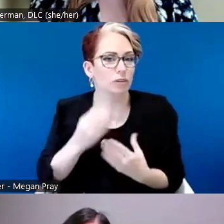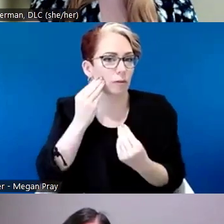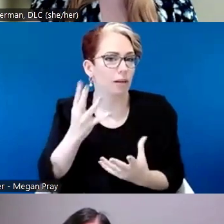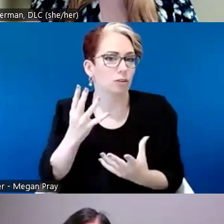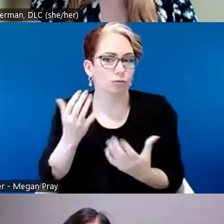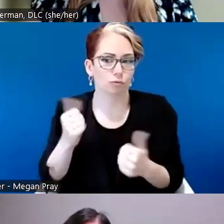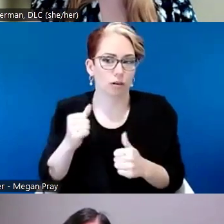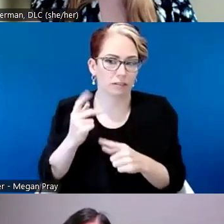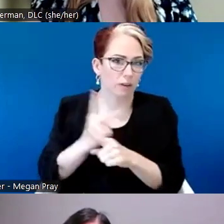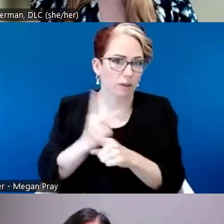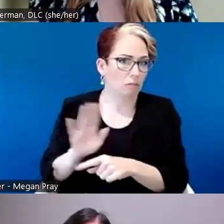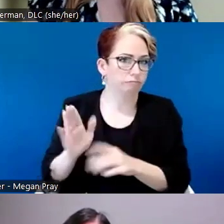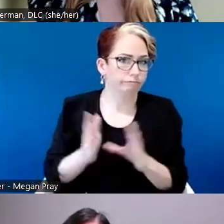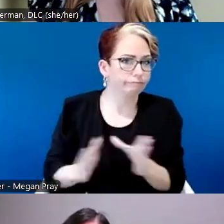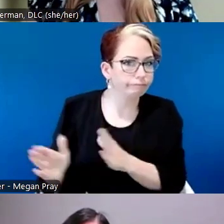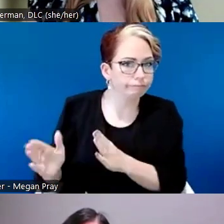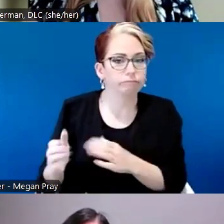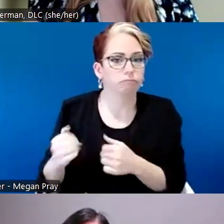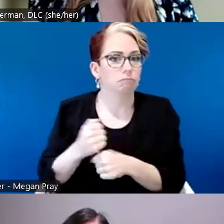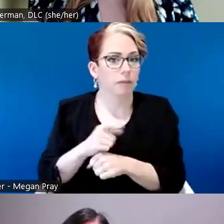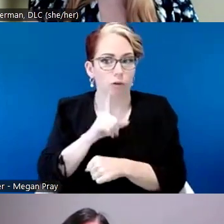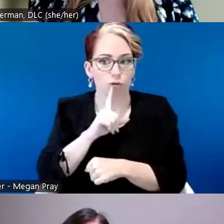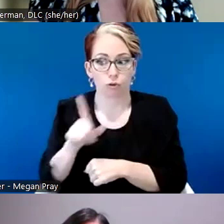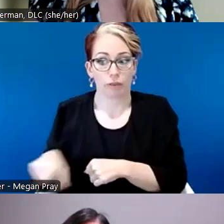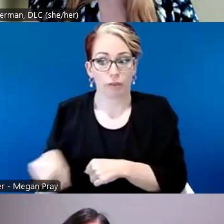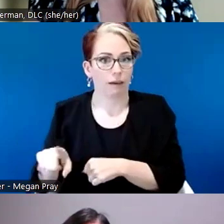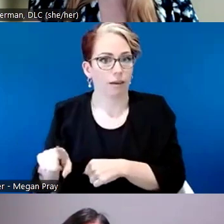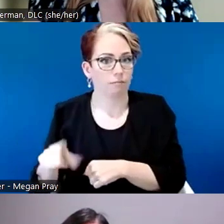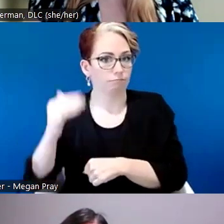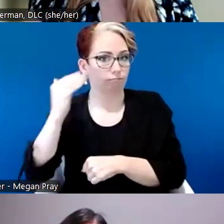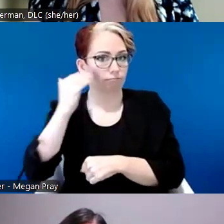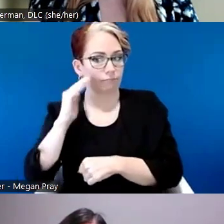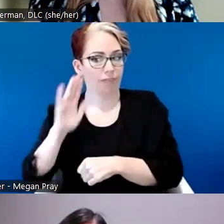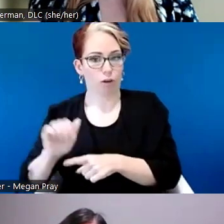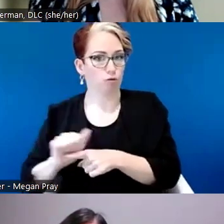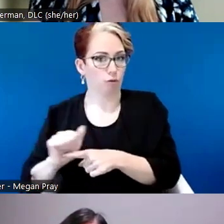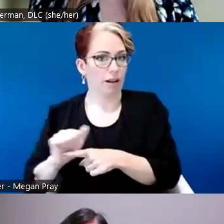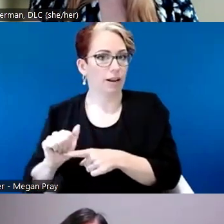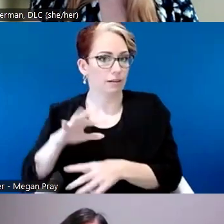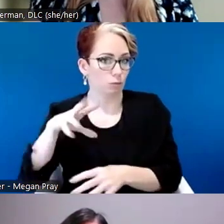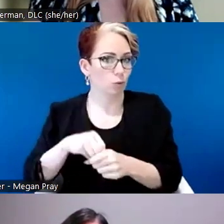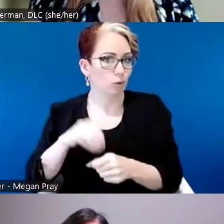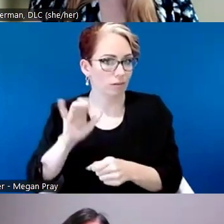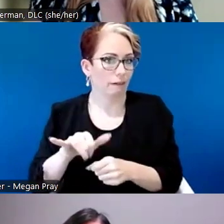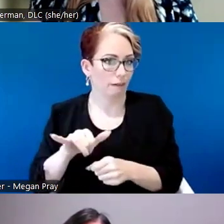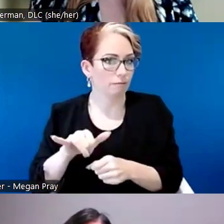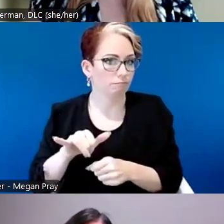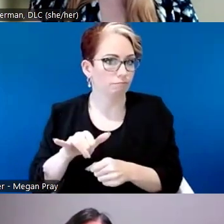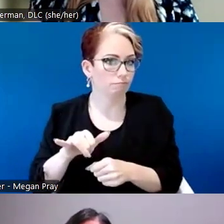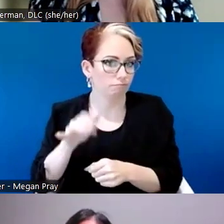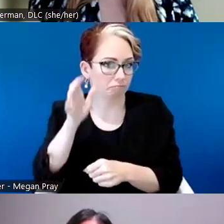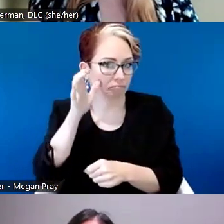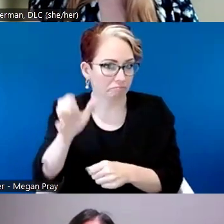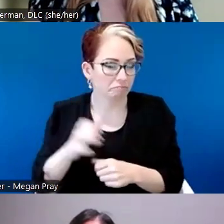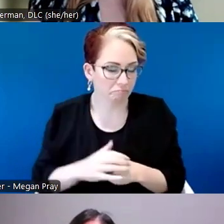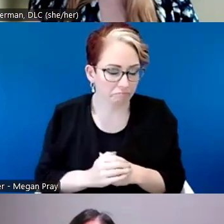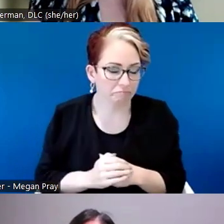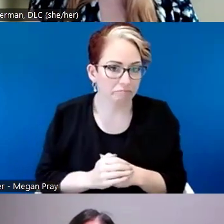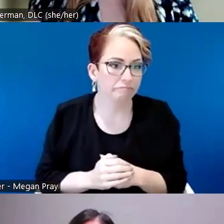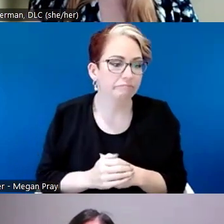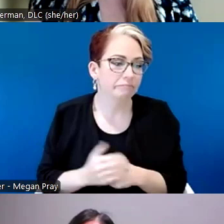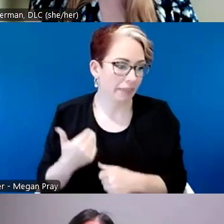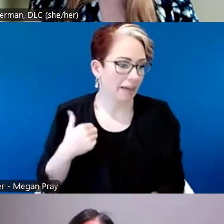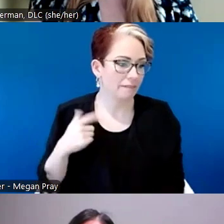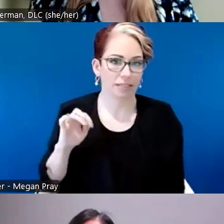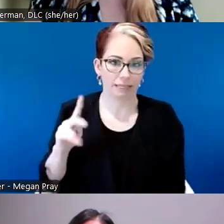that information a little bit, just to make sure that their training has included these types of issues. And we have a link here